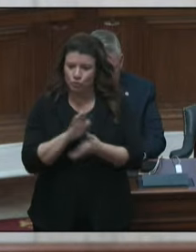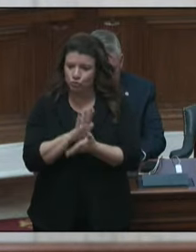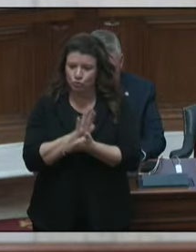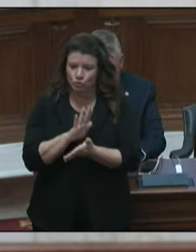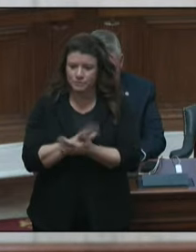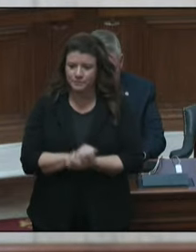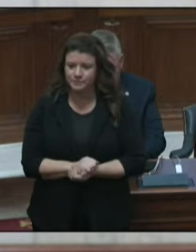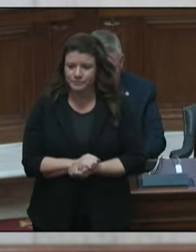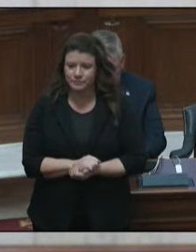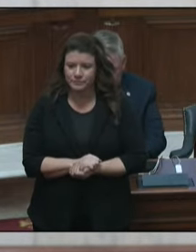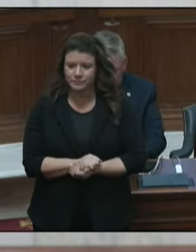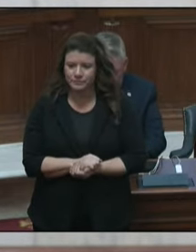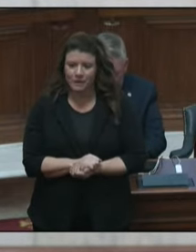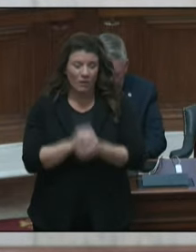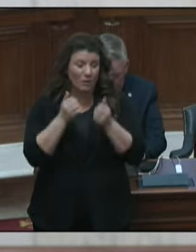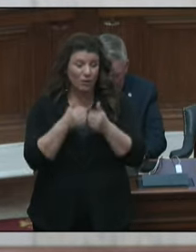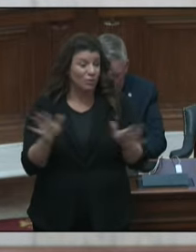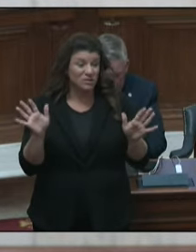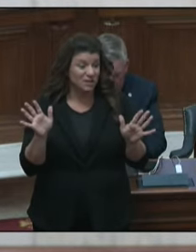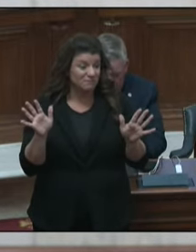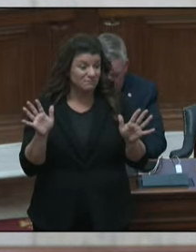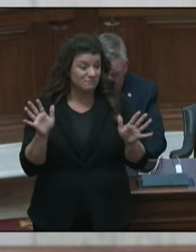We were losing him in every way.